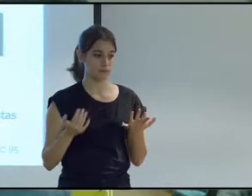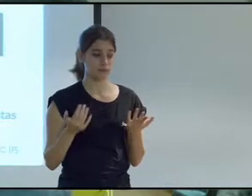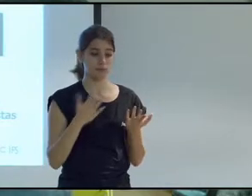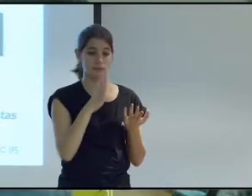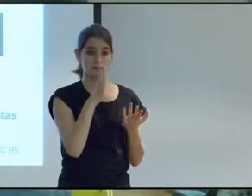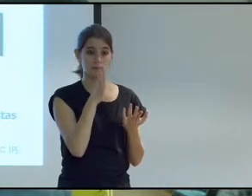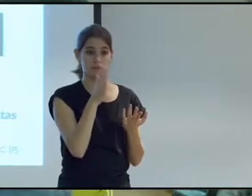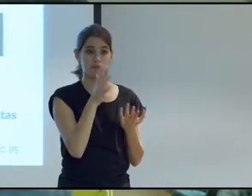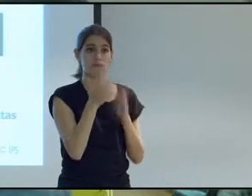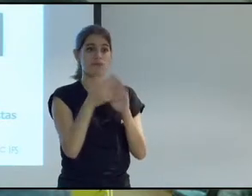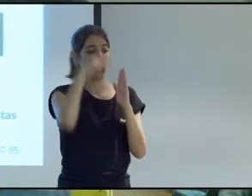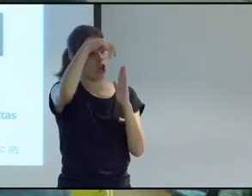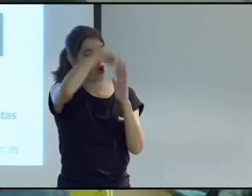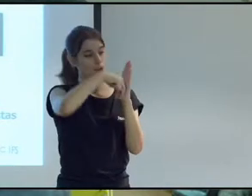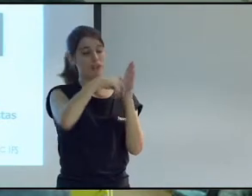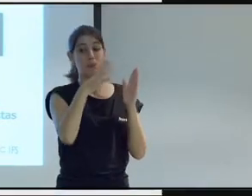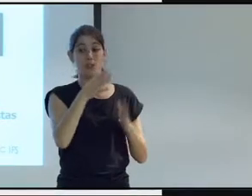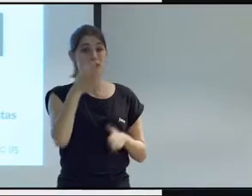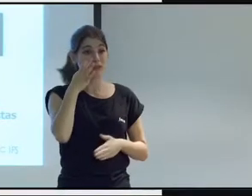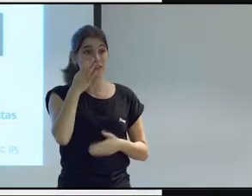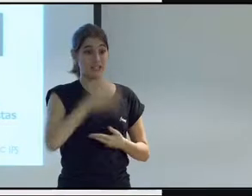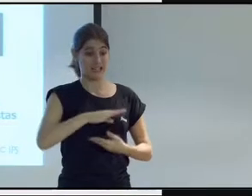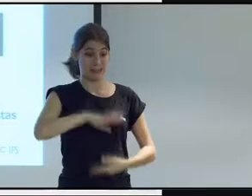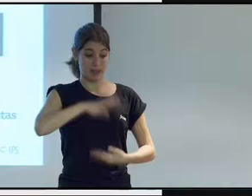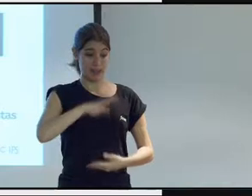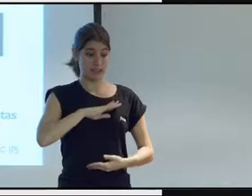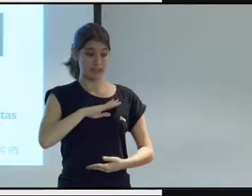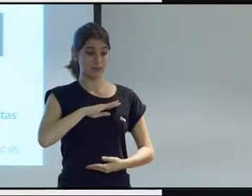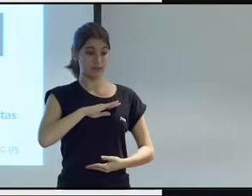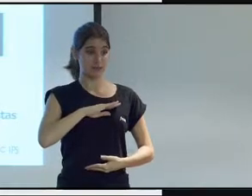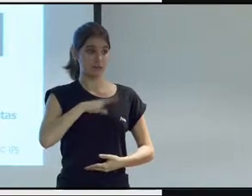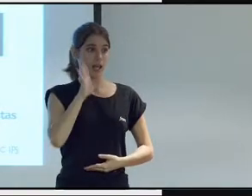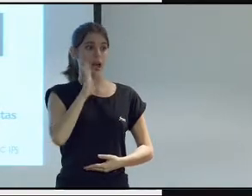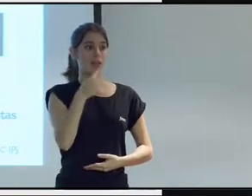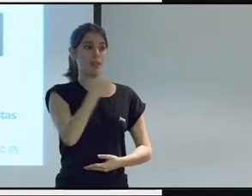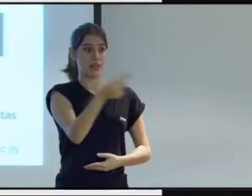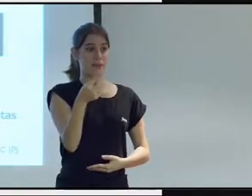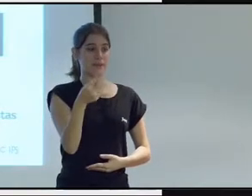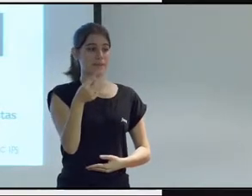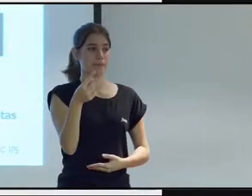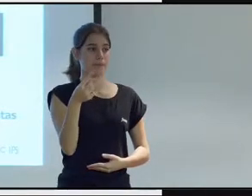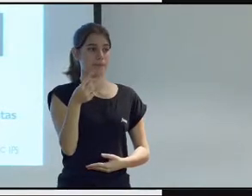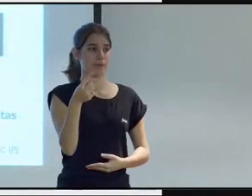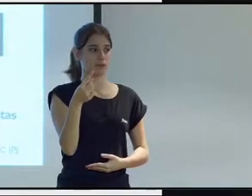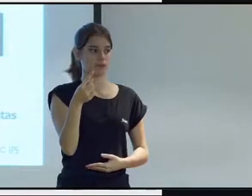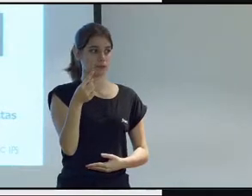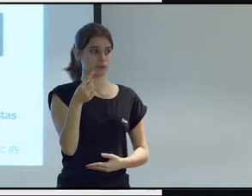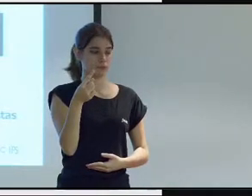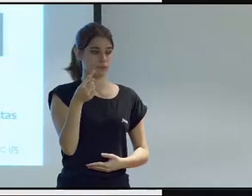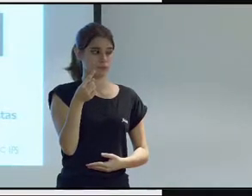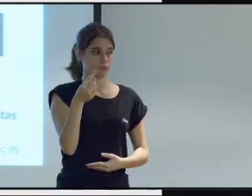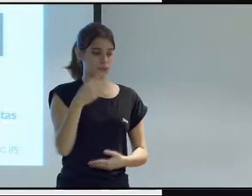assessed. And so now we're speaking about regulations, because here when we speak about the fact that capacities